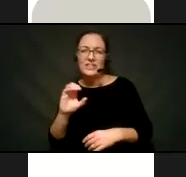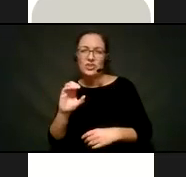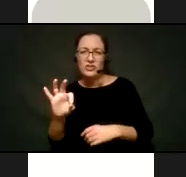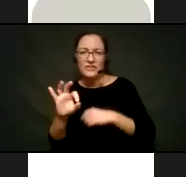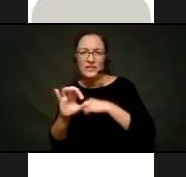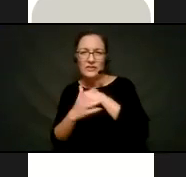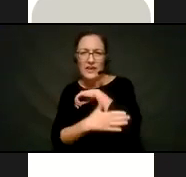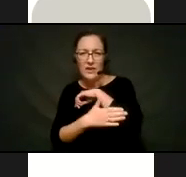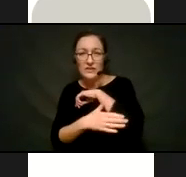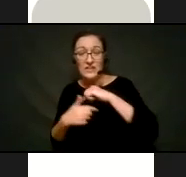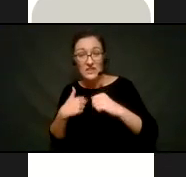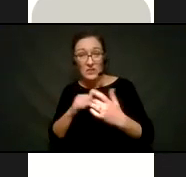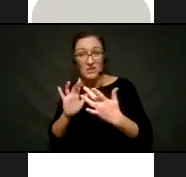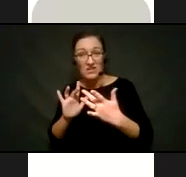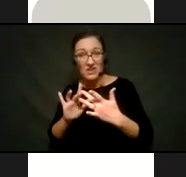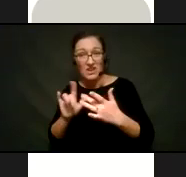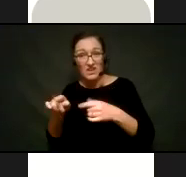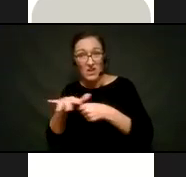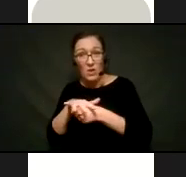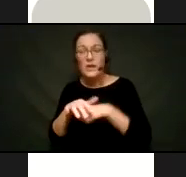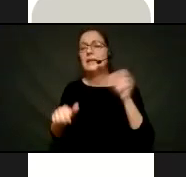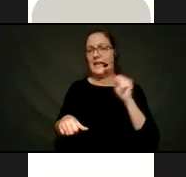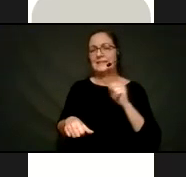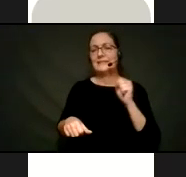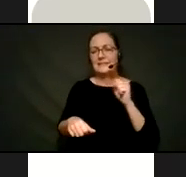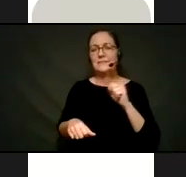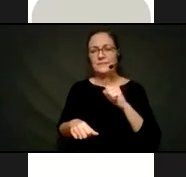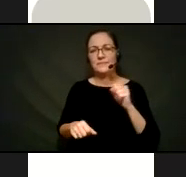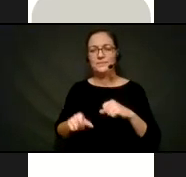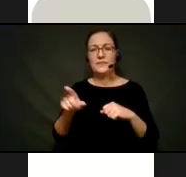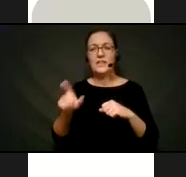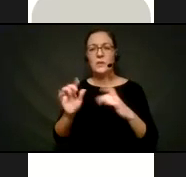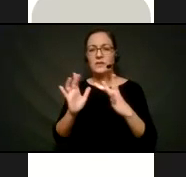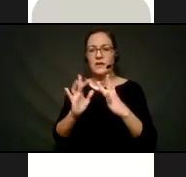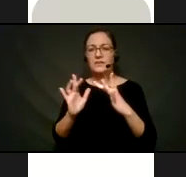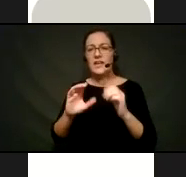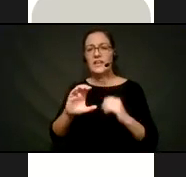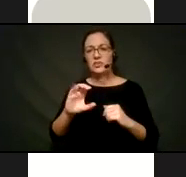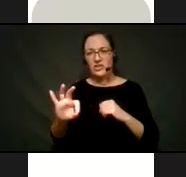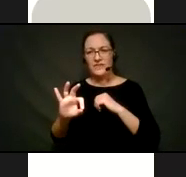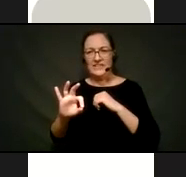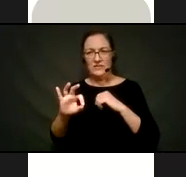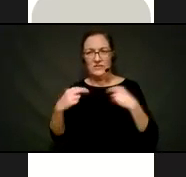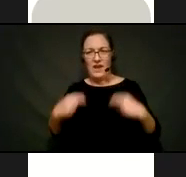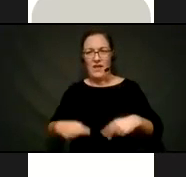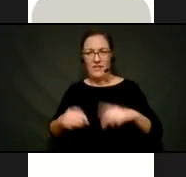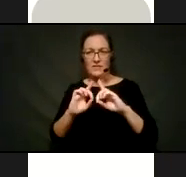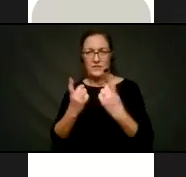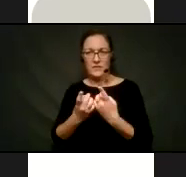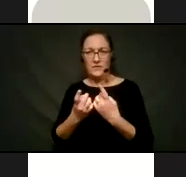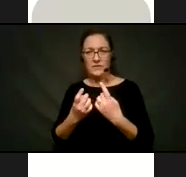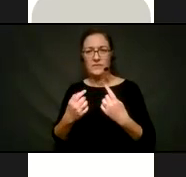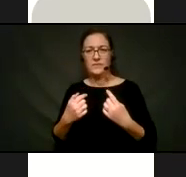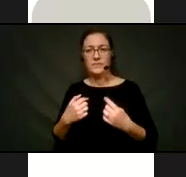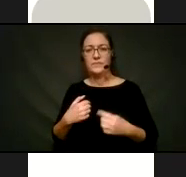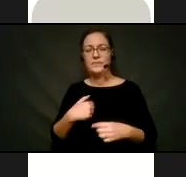contact them to try and see. Sure. Okay. Yes. So you would contact Chesterfield Health Department. I say district.